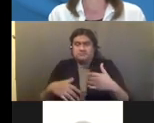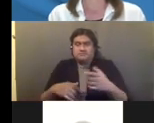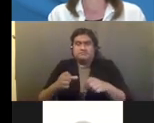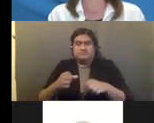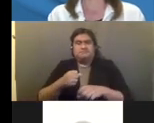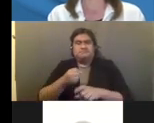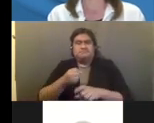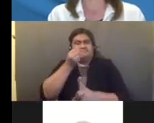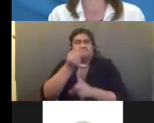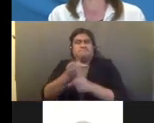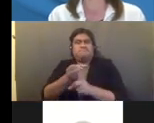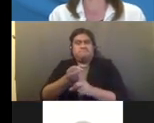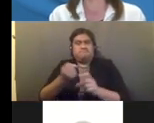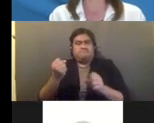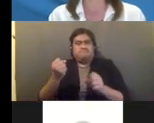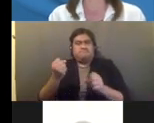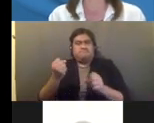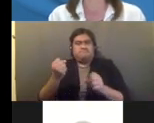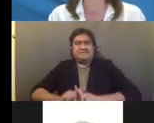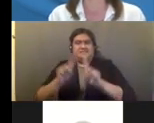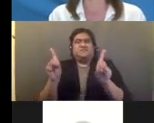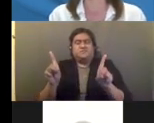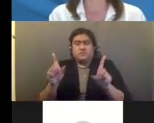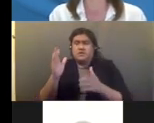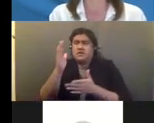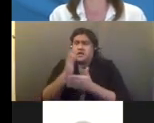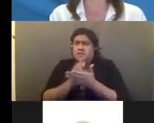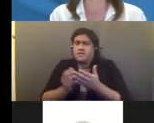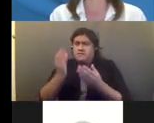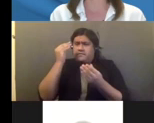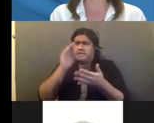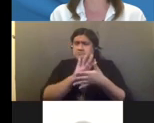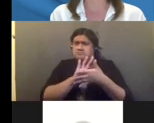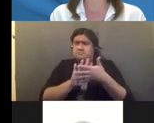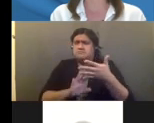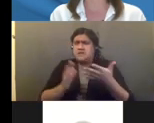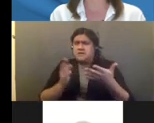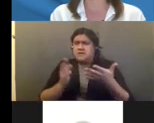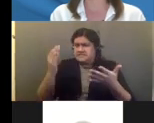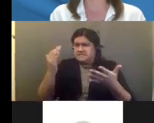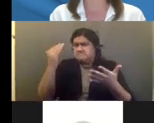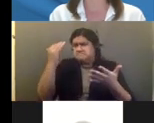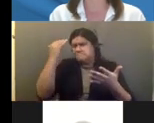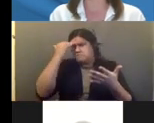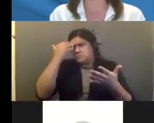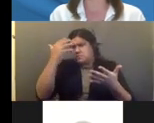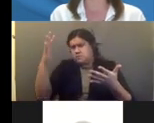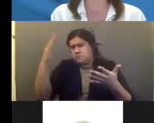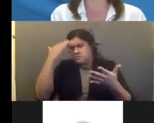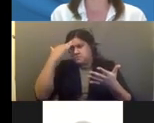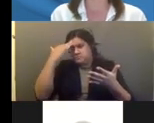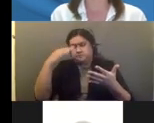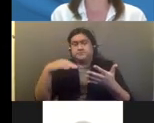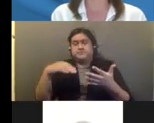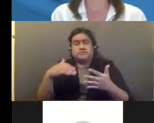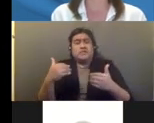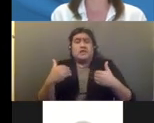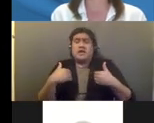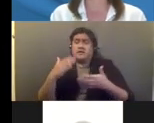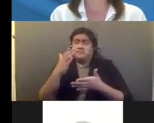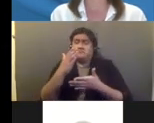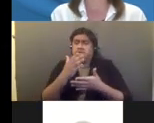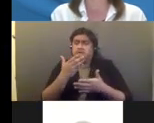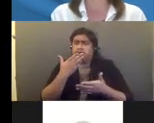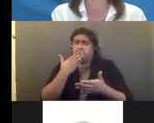Now, some of this information will probably be familiar. We have a fair amount of research looking at the